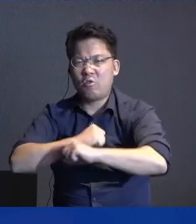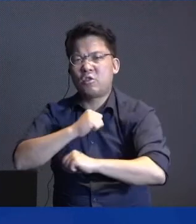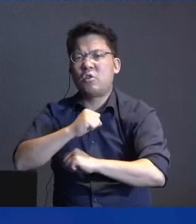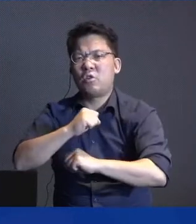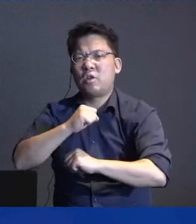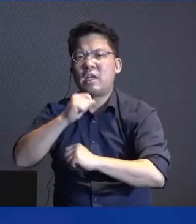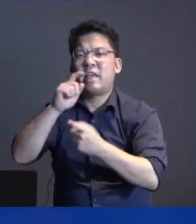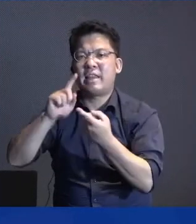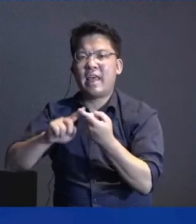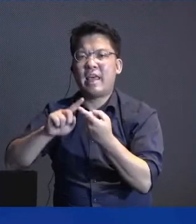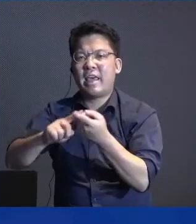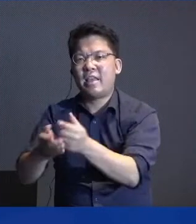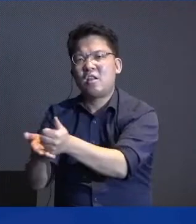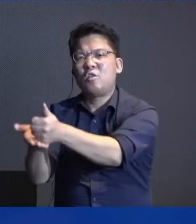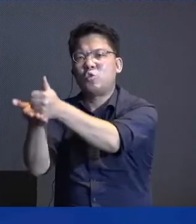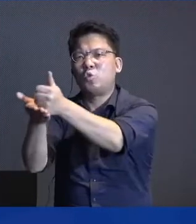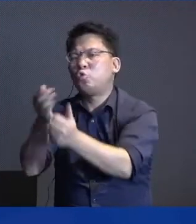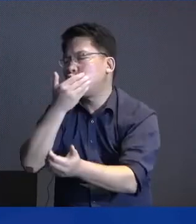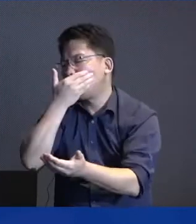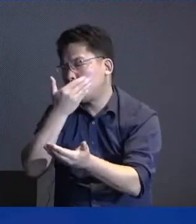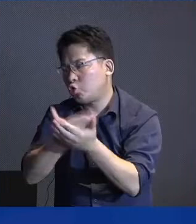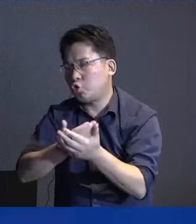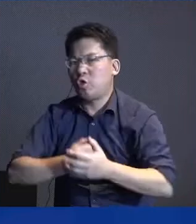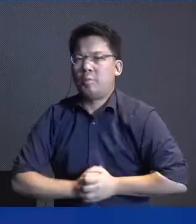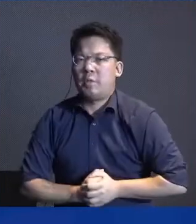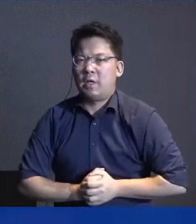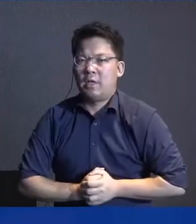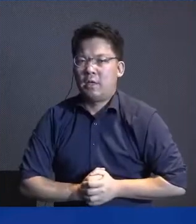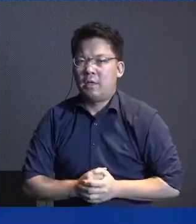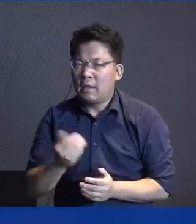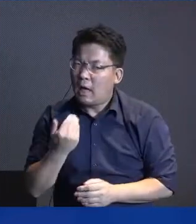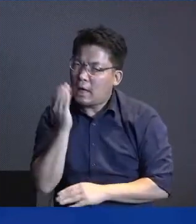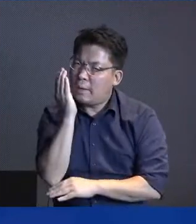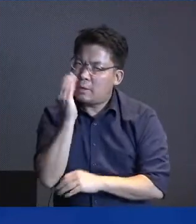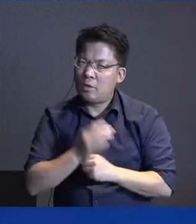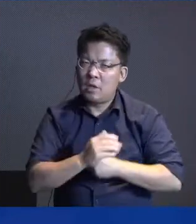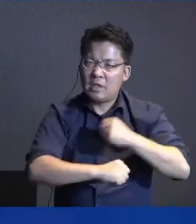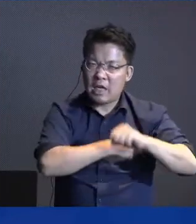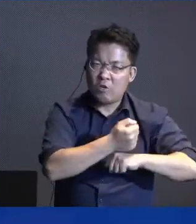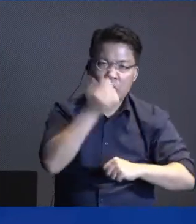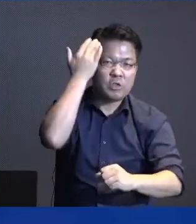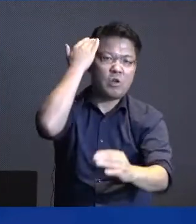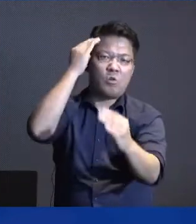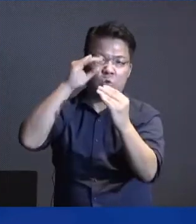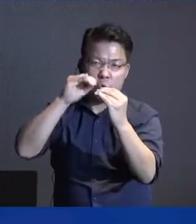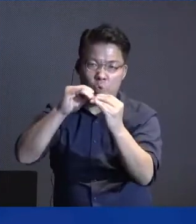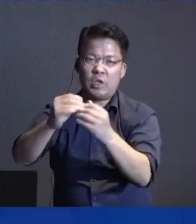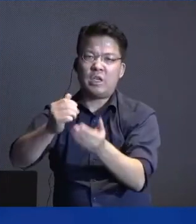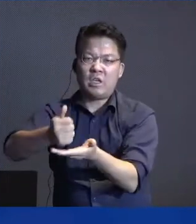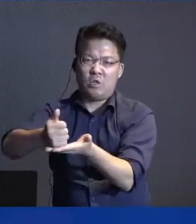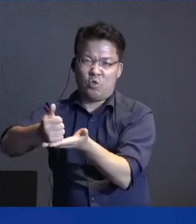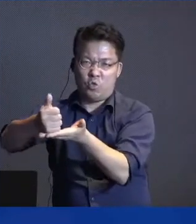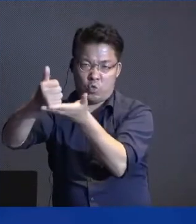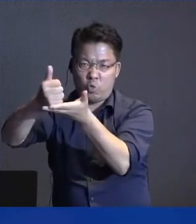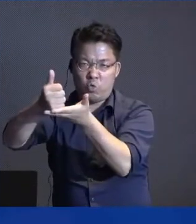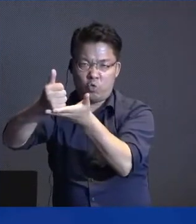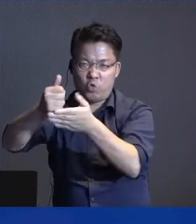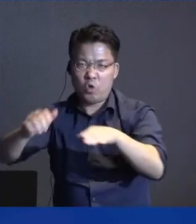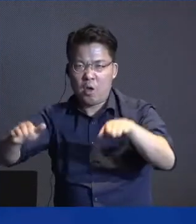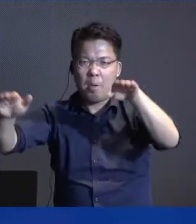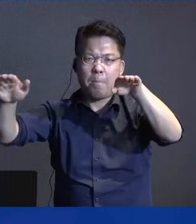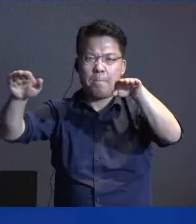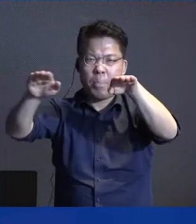consent, A stands for autonomy, R stands for respect, and E stands for equality. And let me once